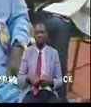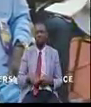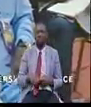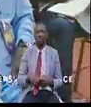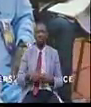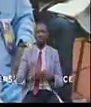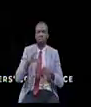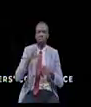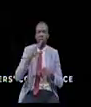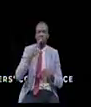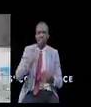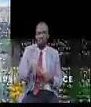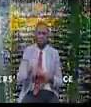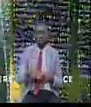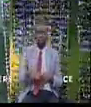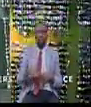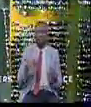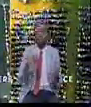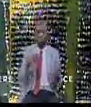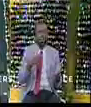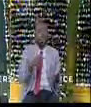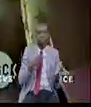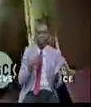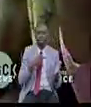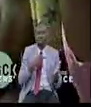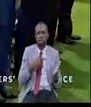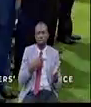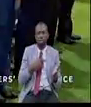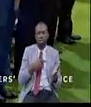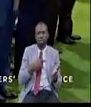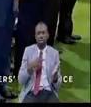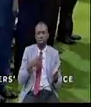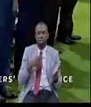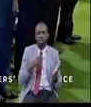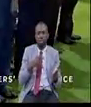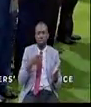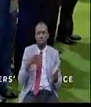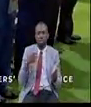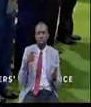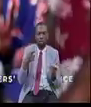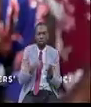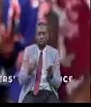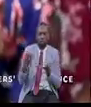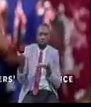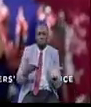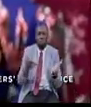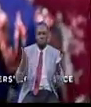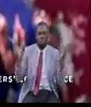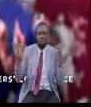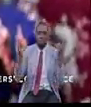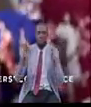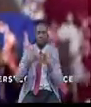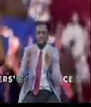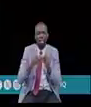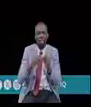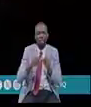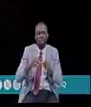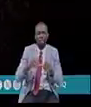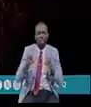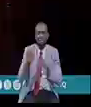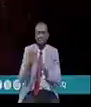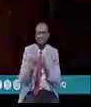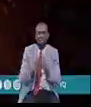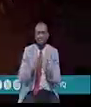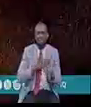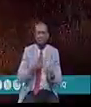workers, this is a clarion call to stir up a soul-saving revival in every space and environment. Come